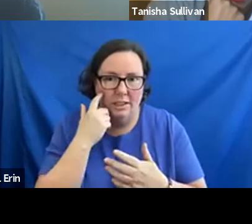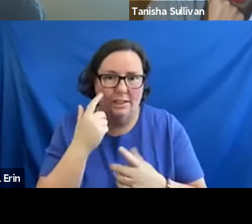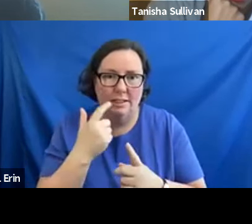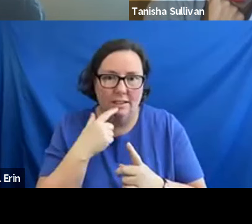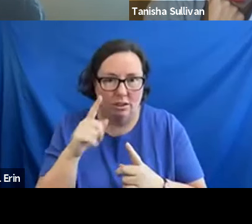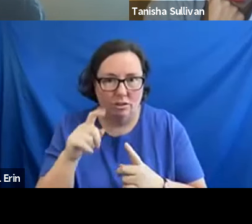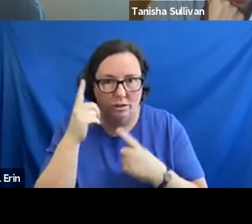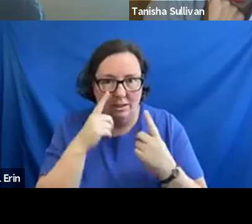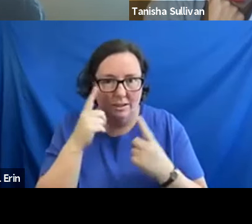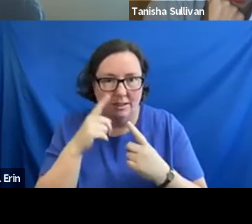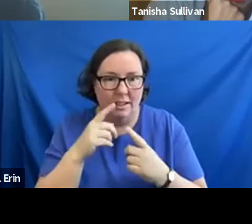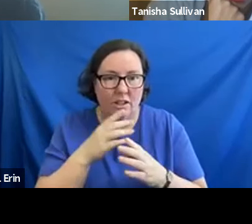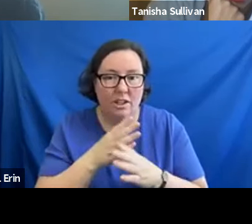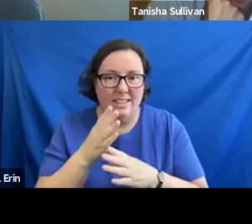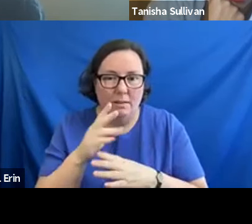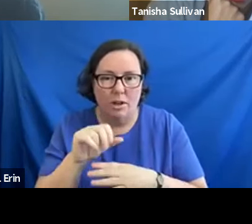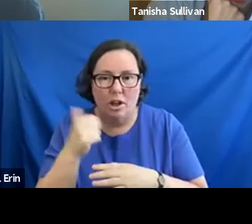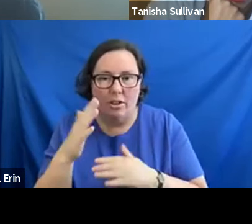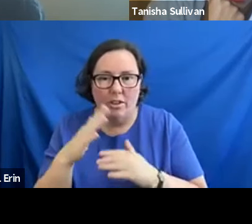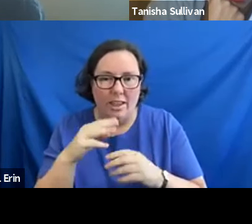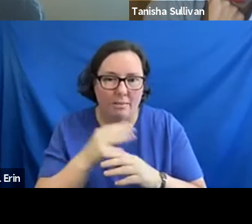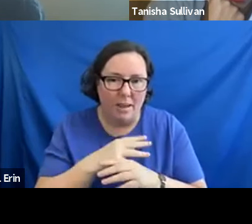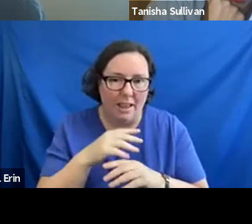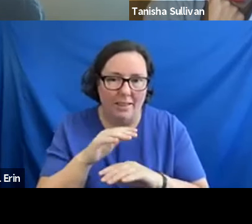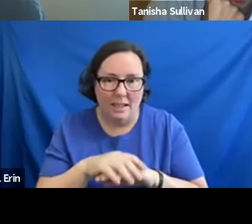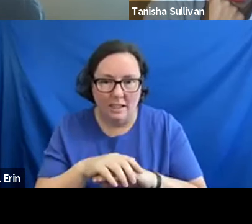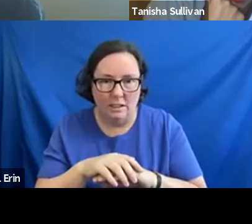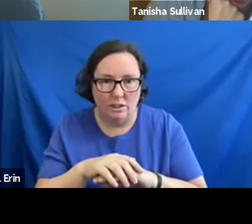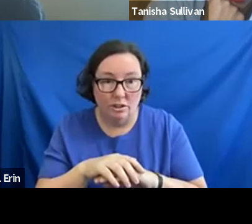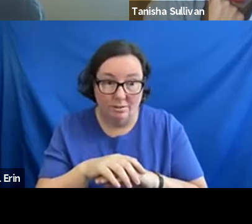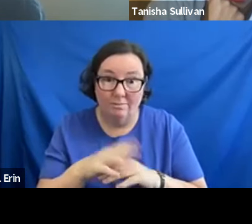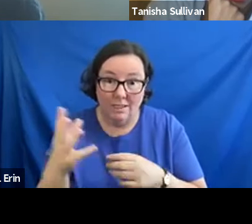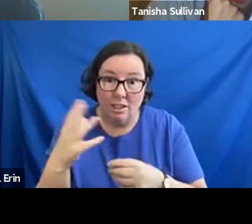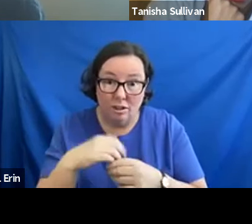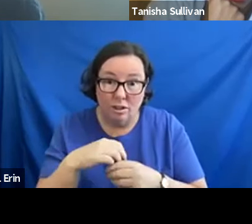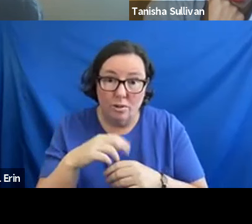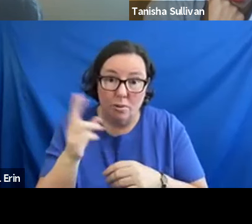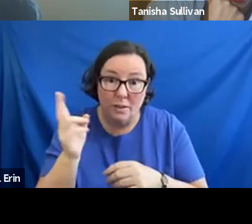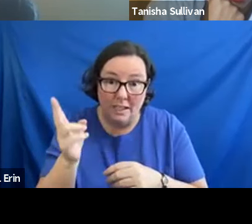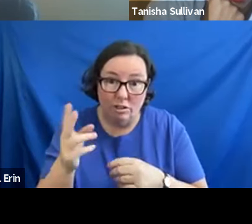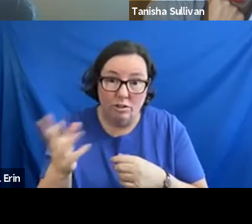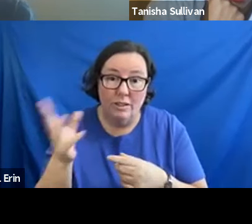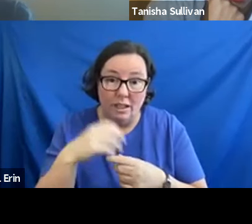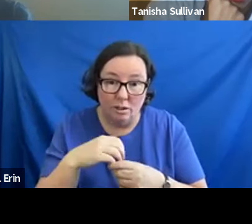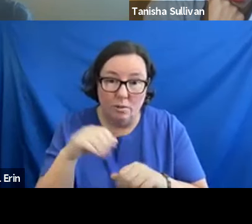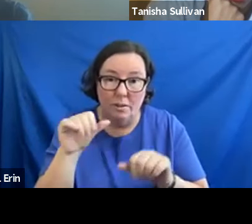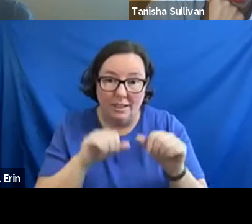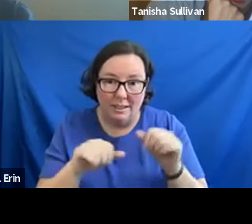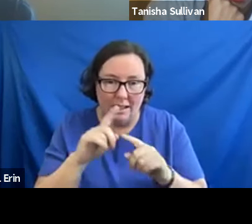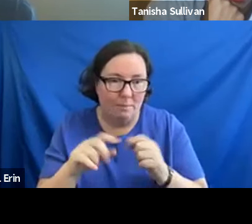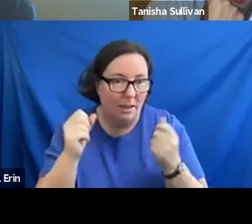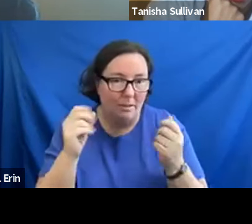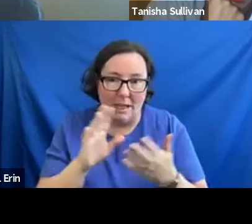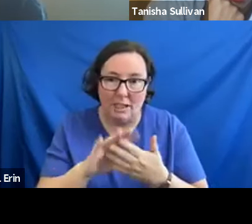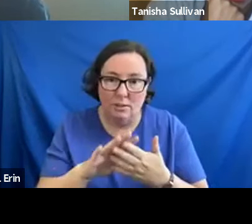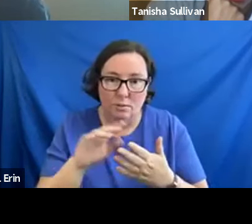should consider subjects other than math and English to get a larger variety of those courses. However, many